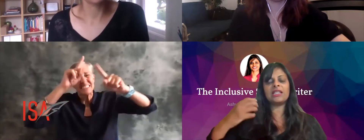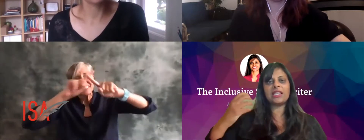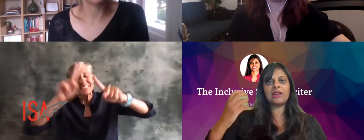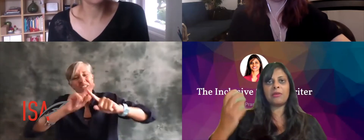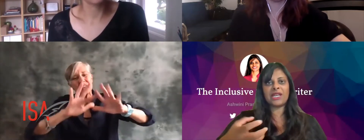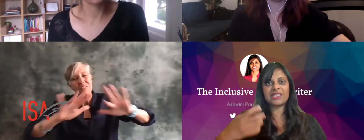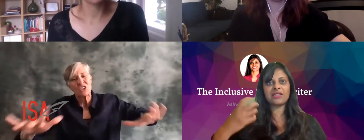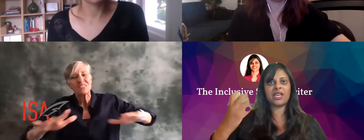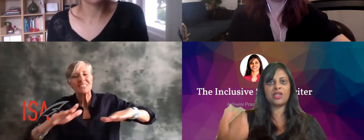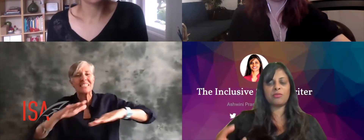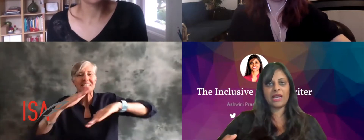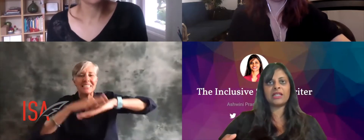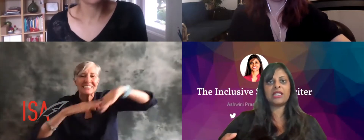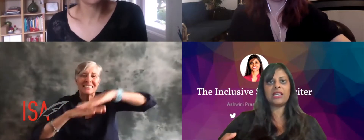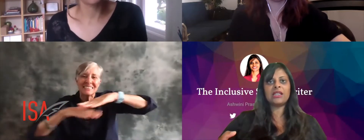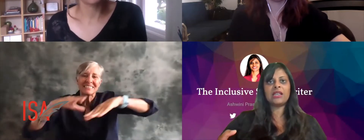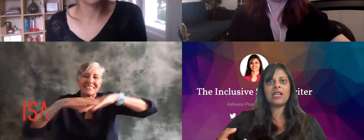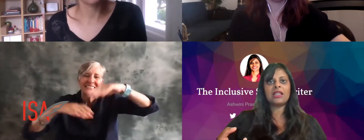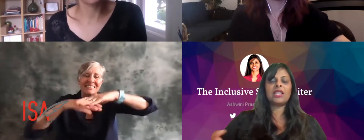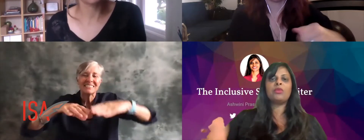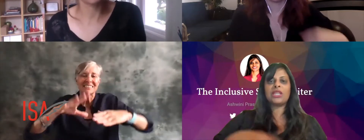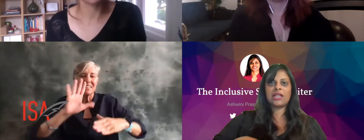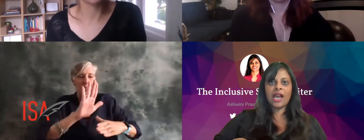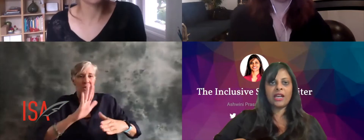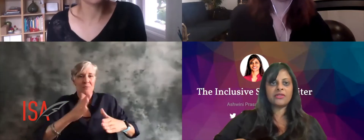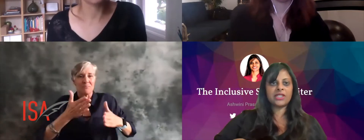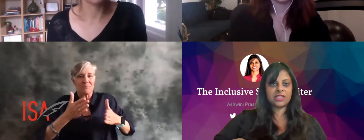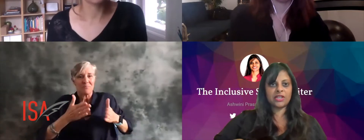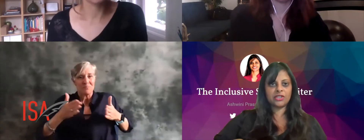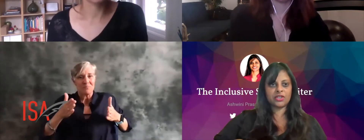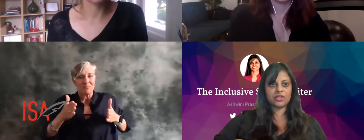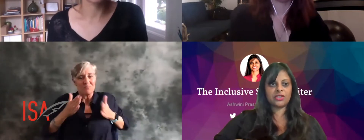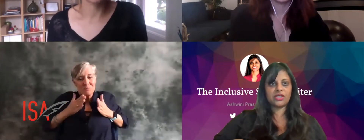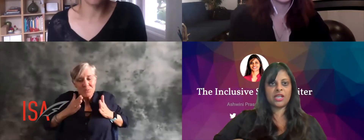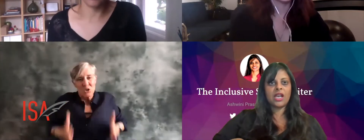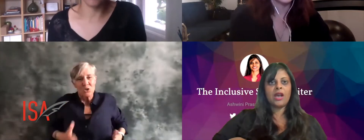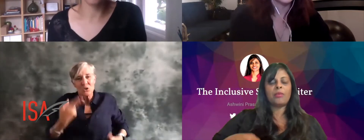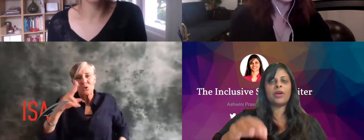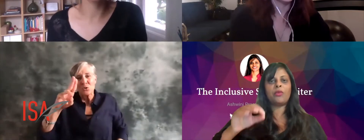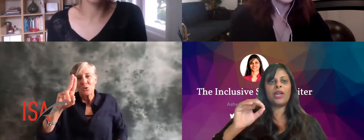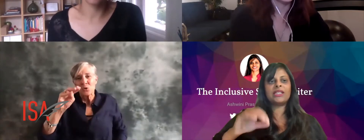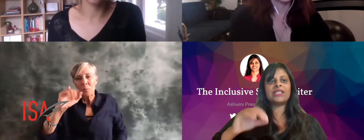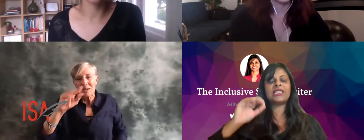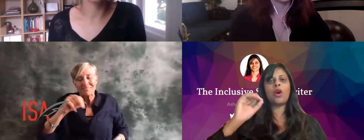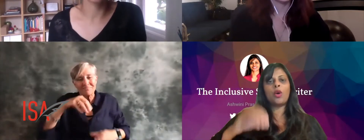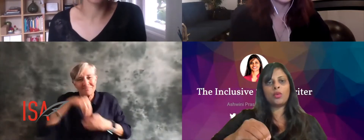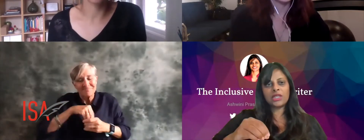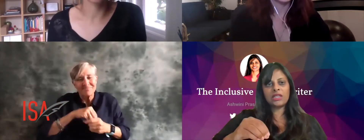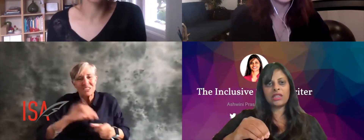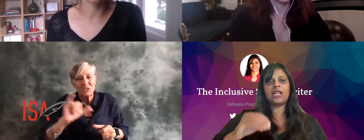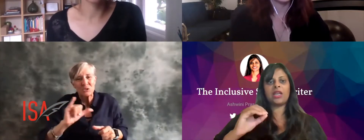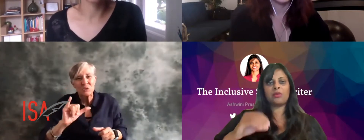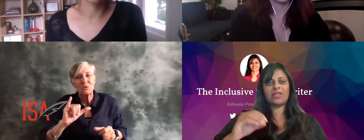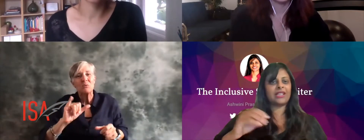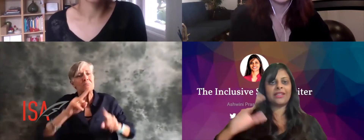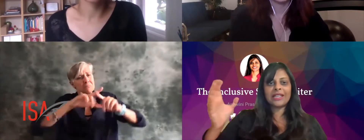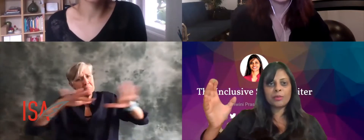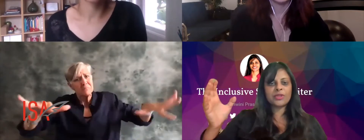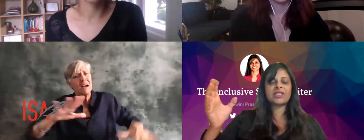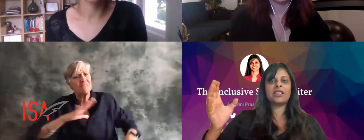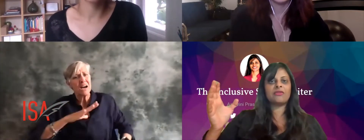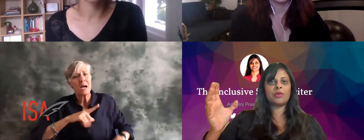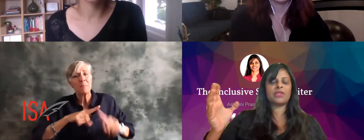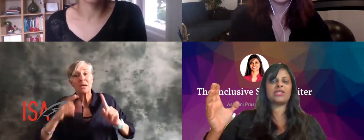seeing and a mix of that humanity, then we can have these characters. When it's the only thing that we're